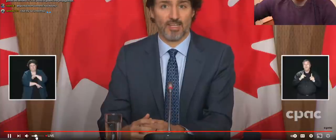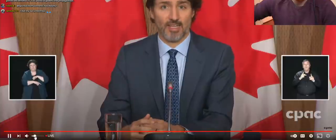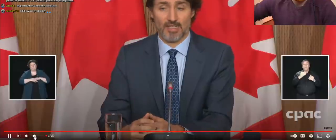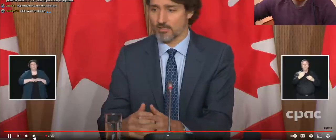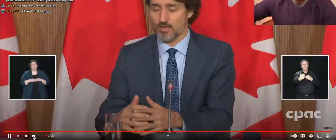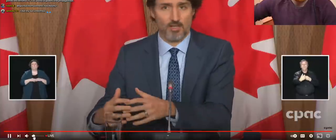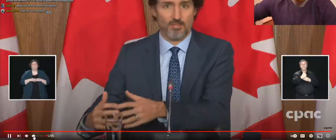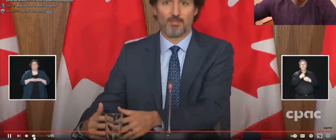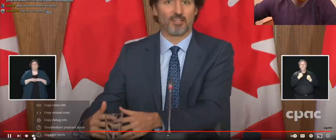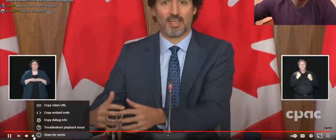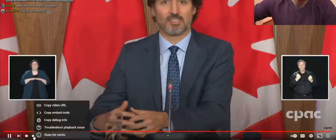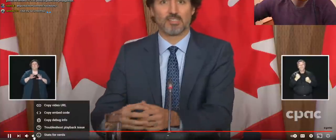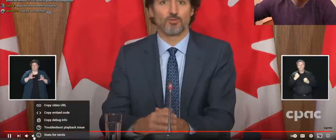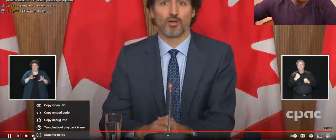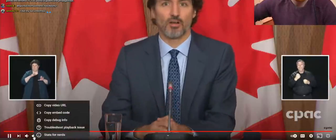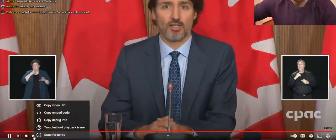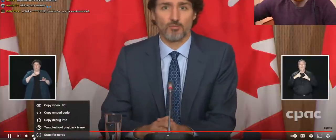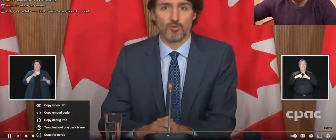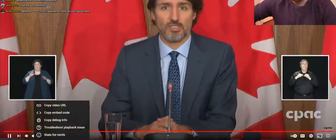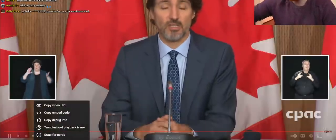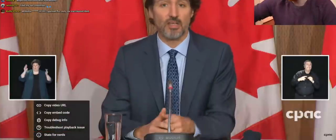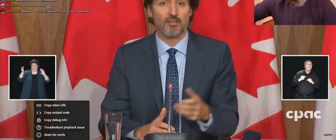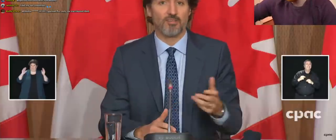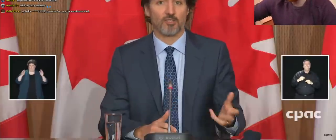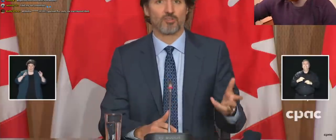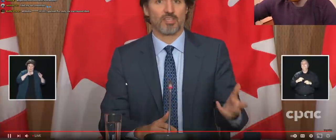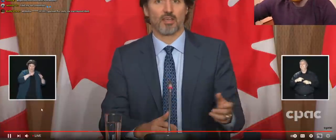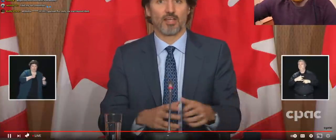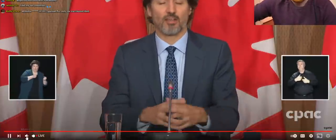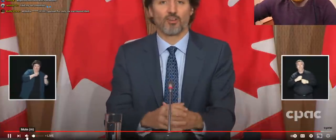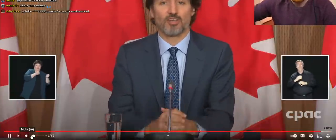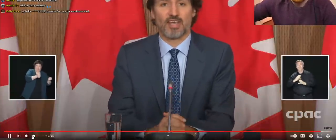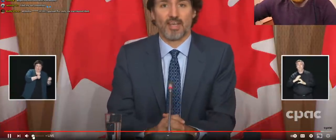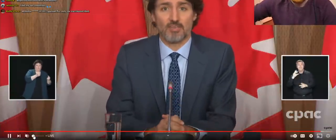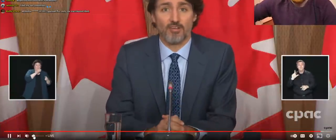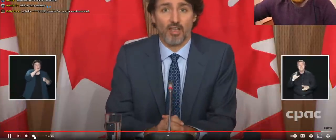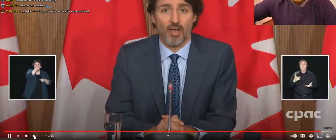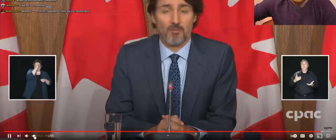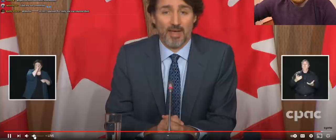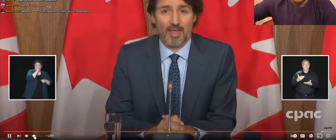because the, like in their levels, like Trudeau is louder than the translator.